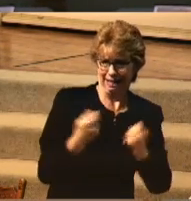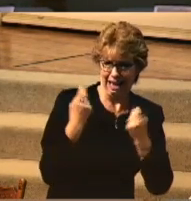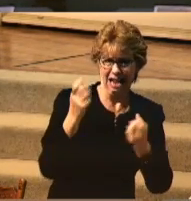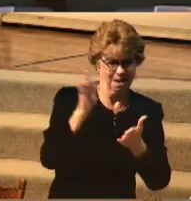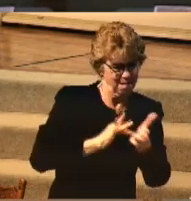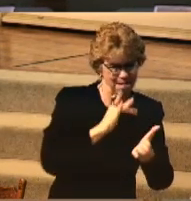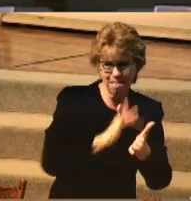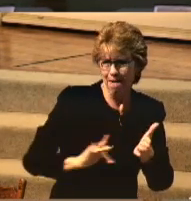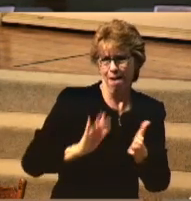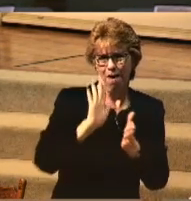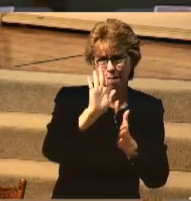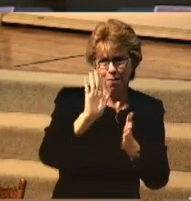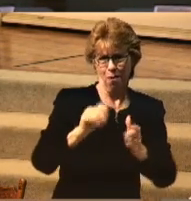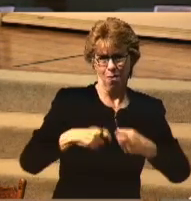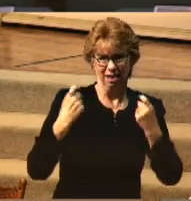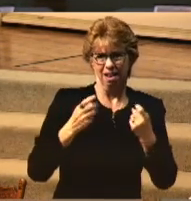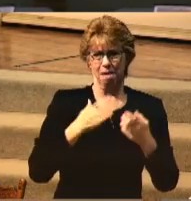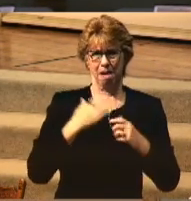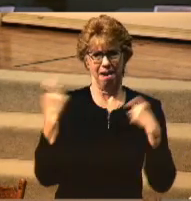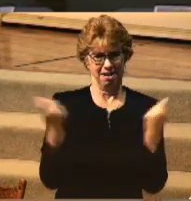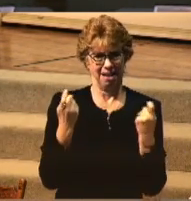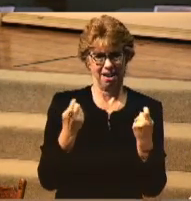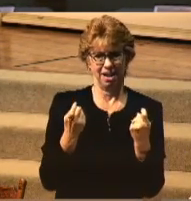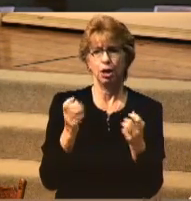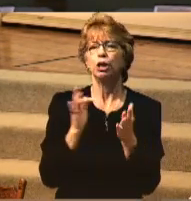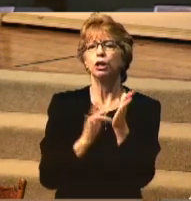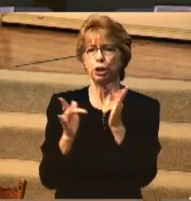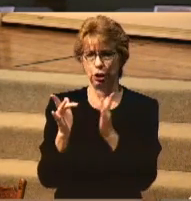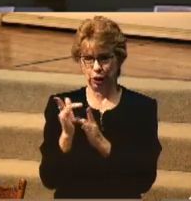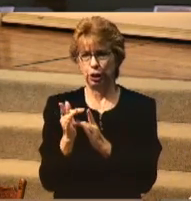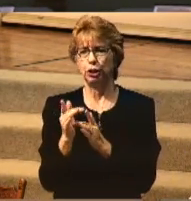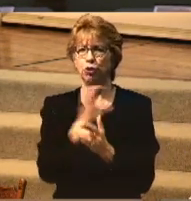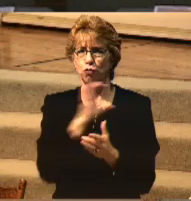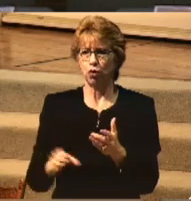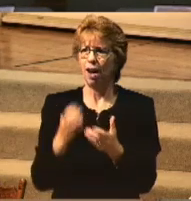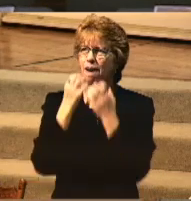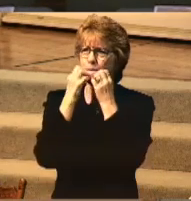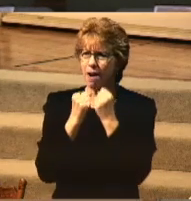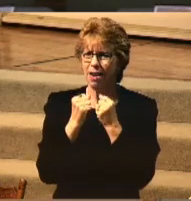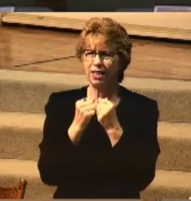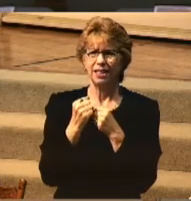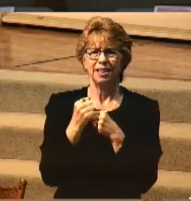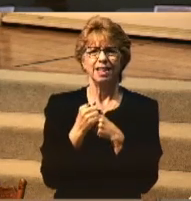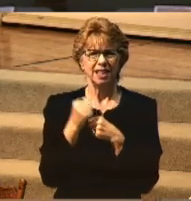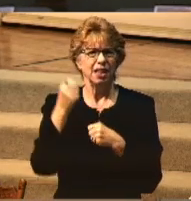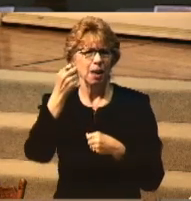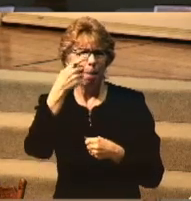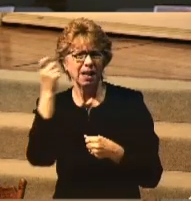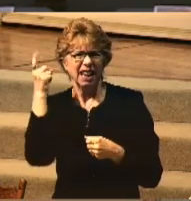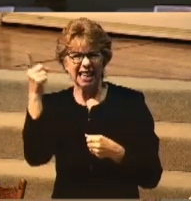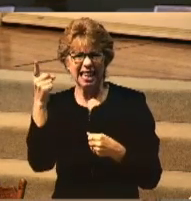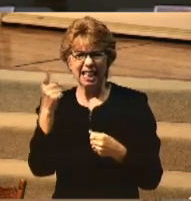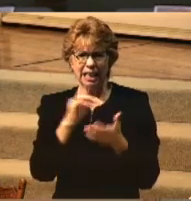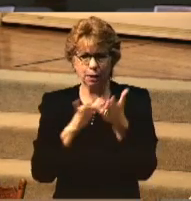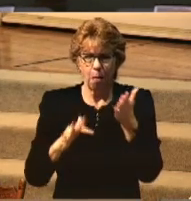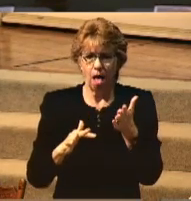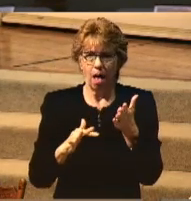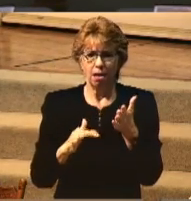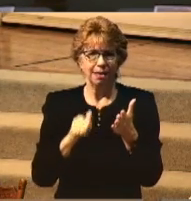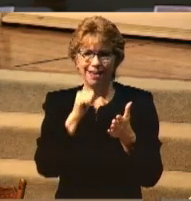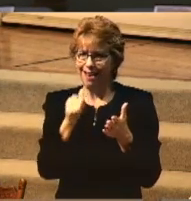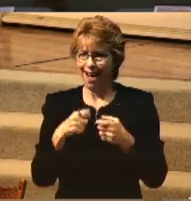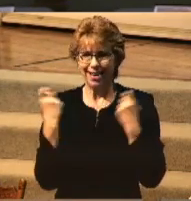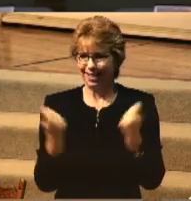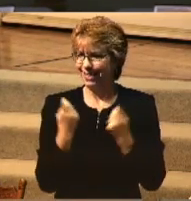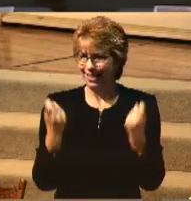our sin. Jesus Christ is precious because his blood is innocent blood, incorruptible blood,